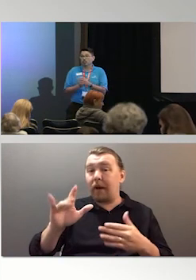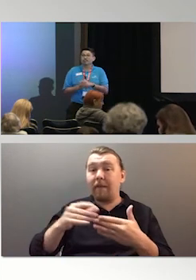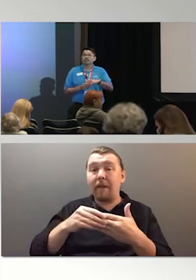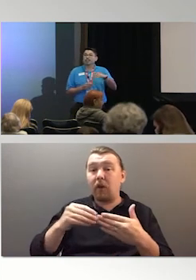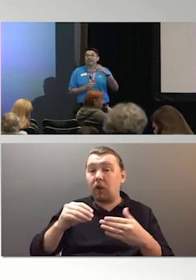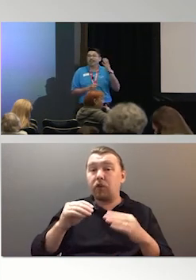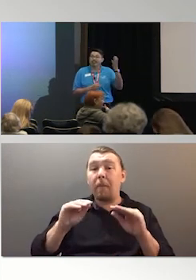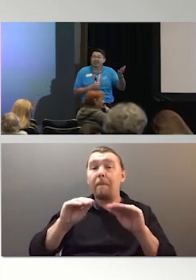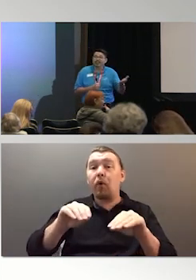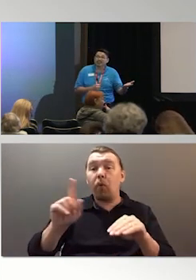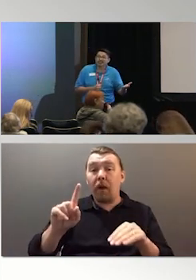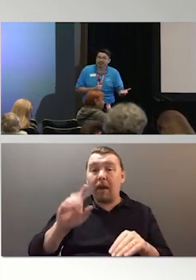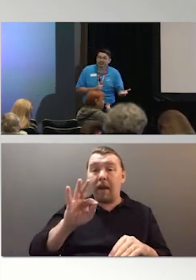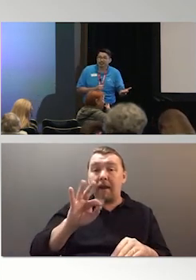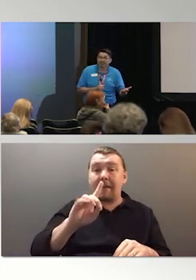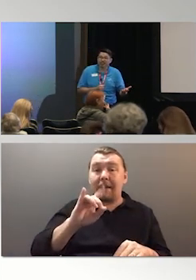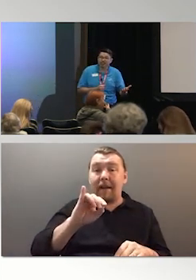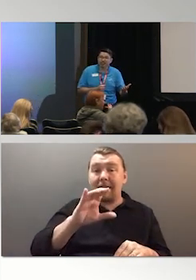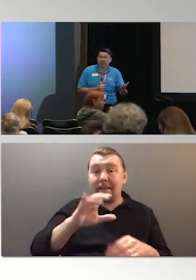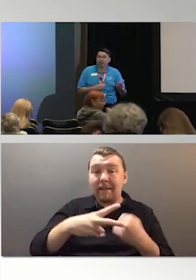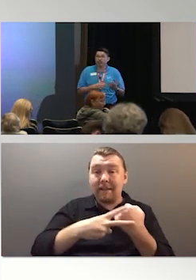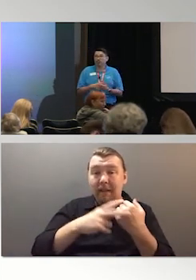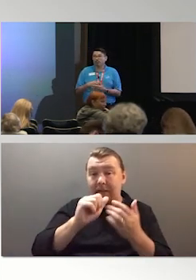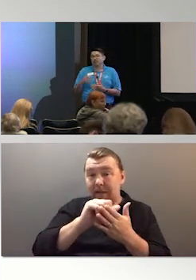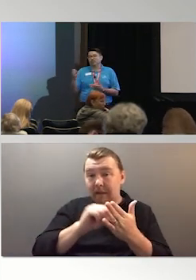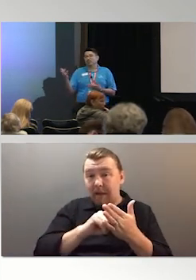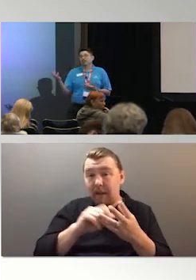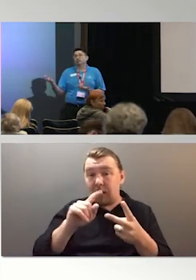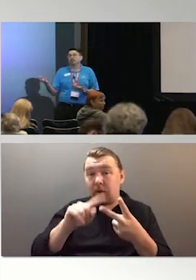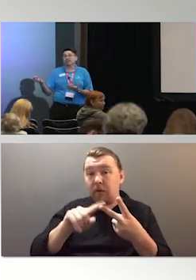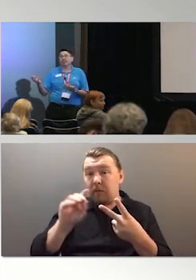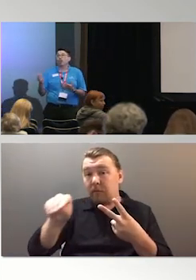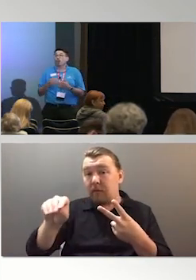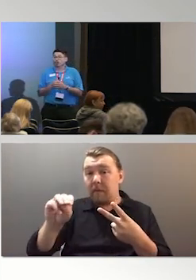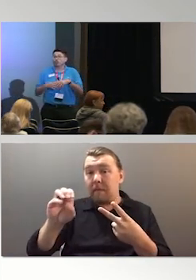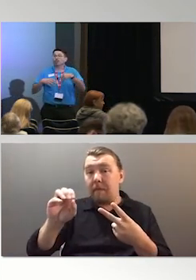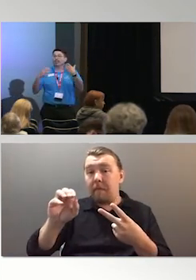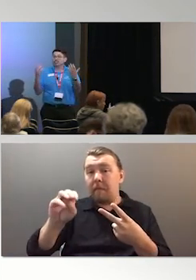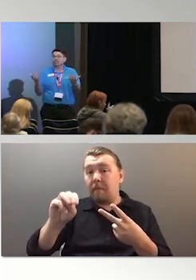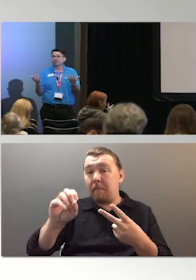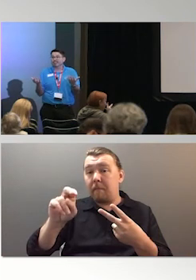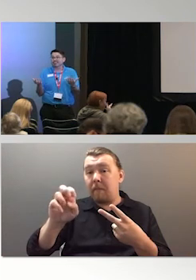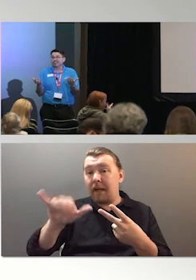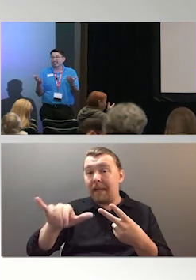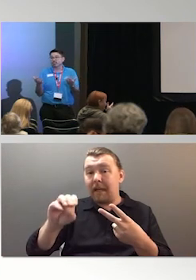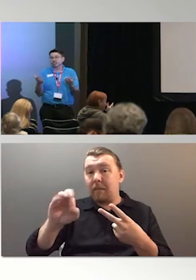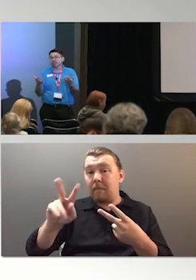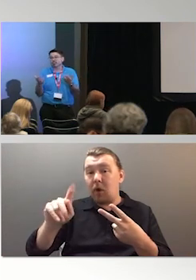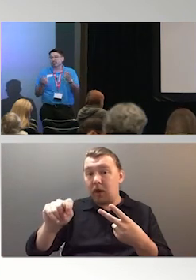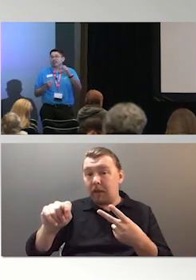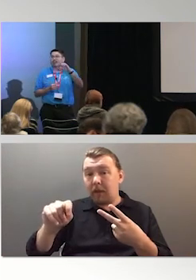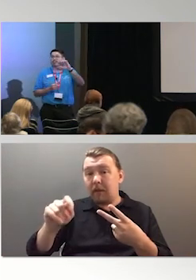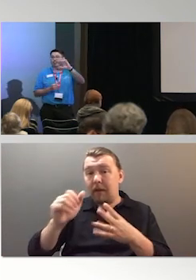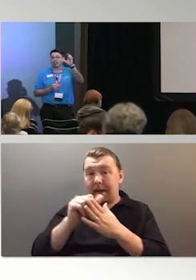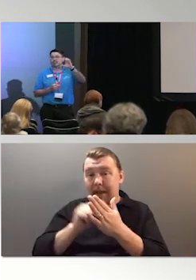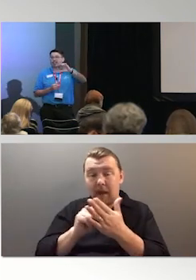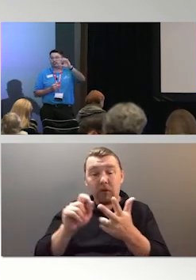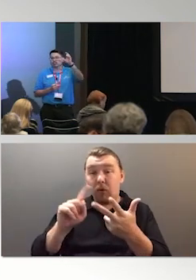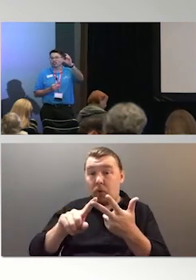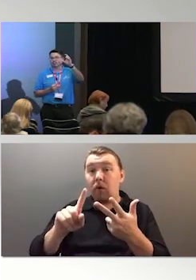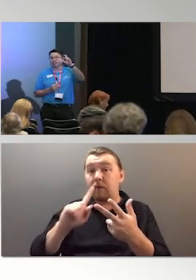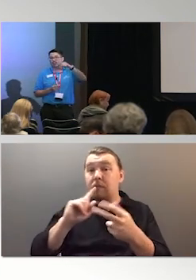Do you want it to be in an FDIC savings account? Do you want to be in the money market account? Or do you want to actually invest it in the market? And we have